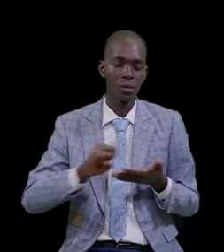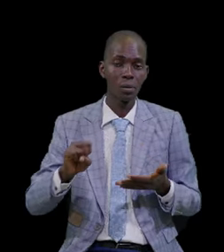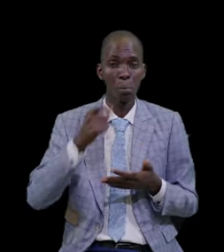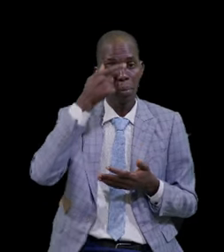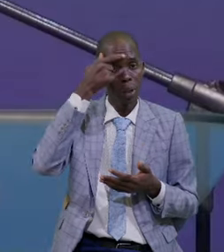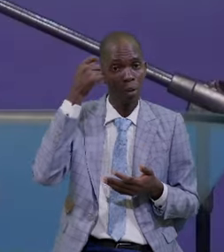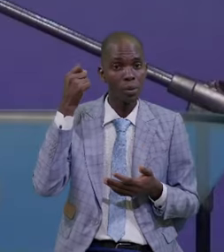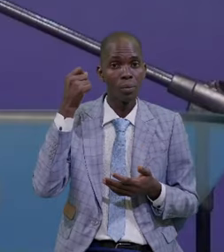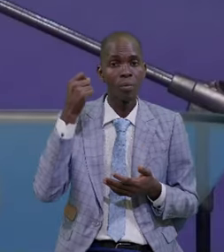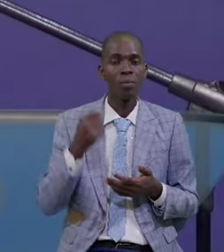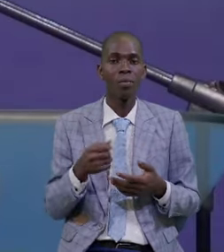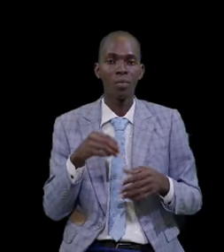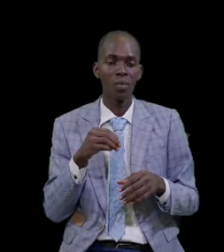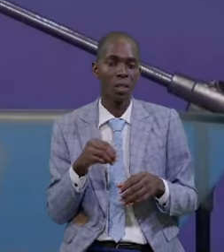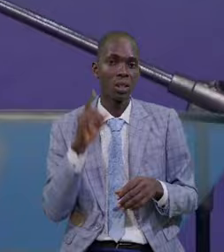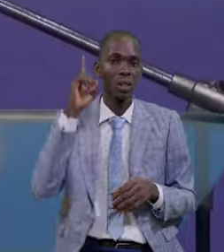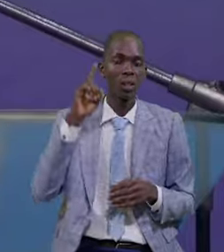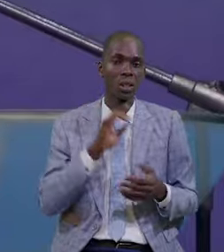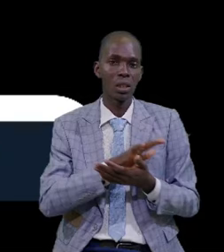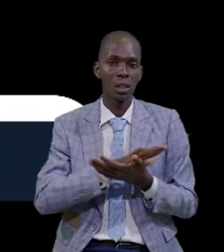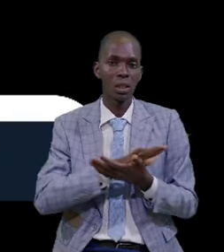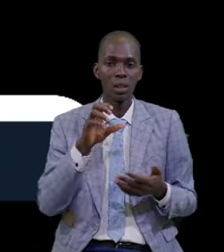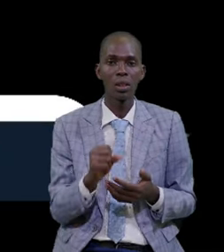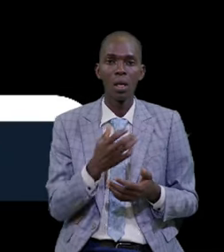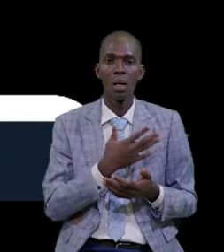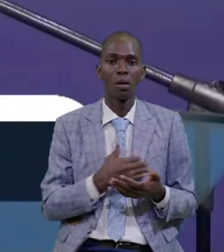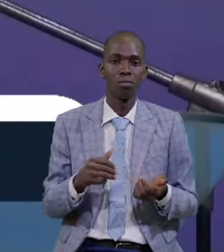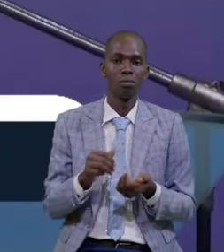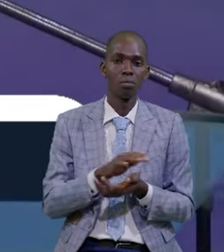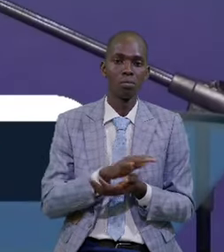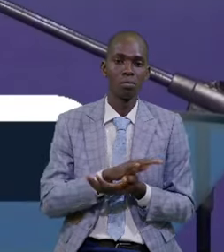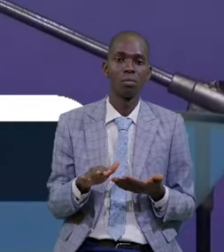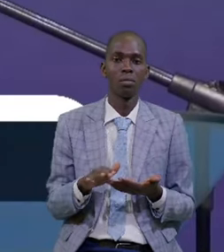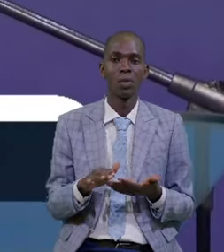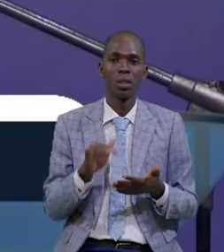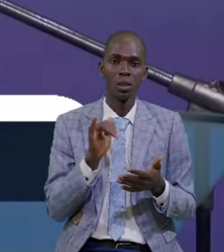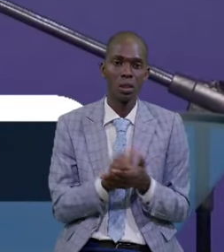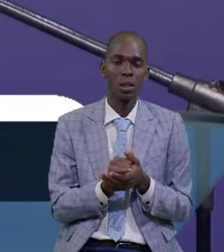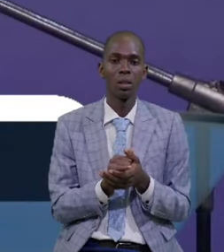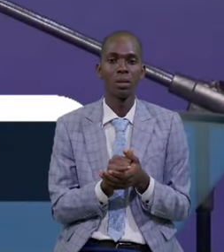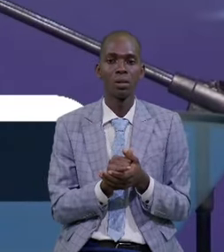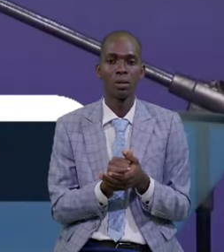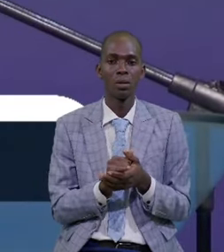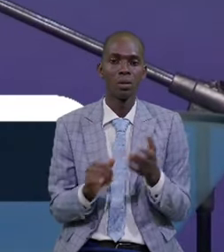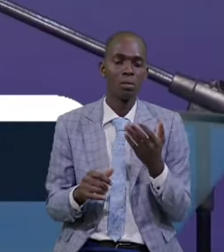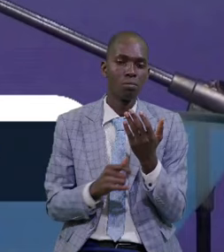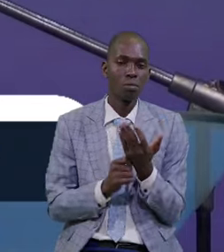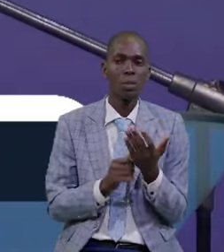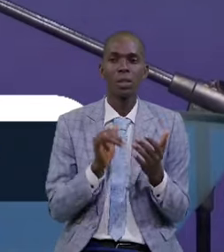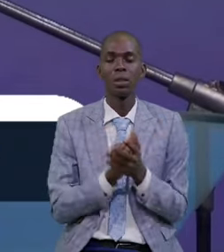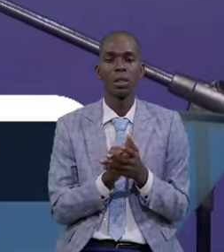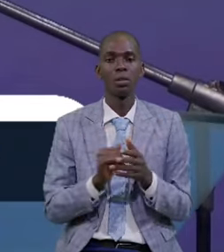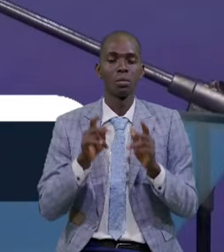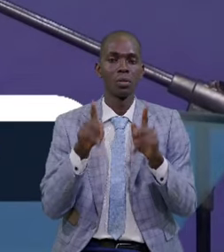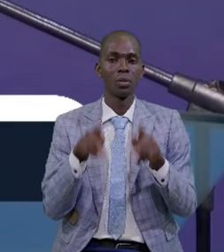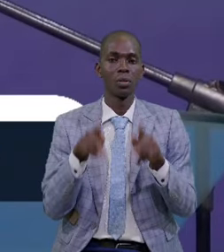it cleanses and it purges that flesh, that individual. It's not talking about